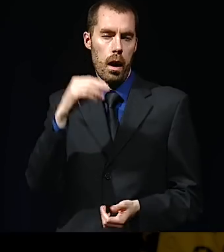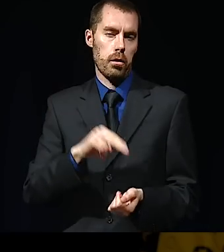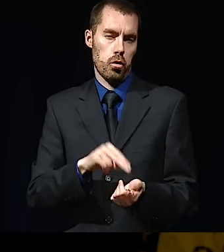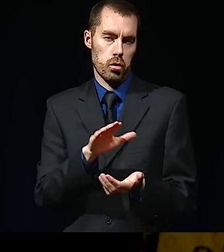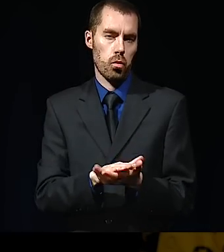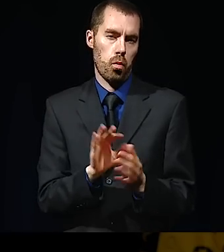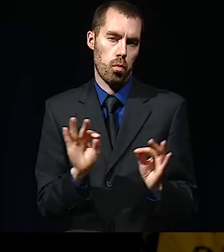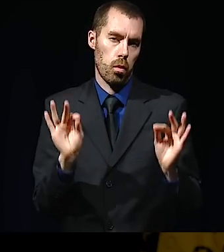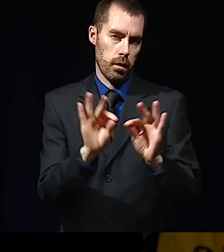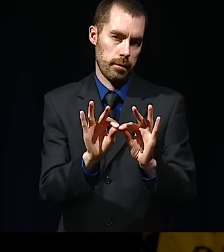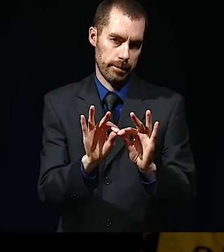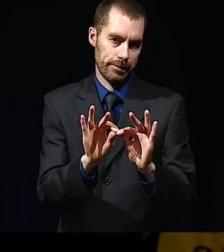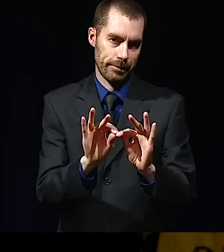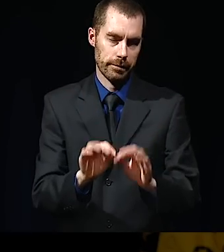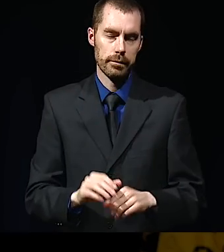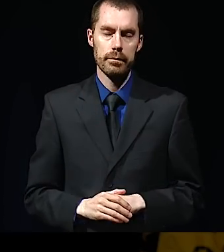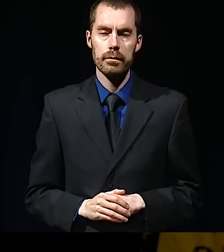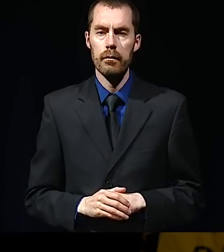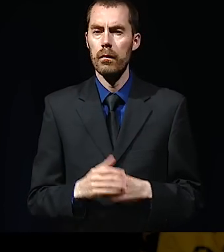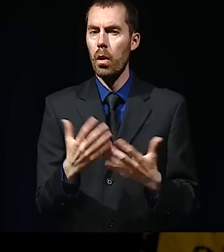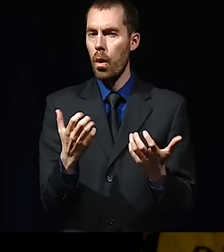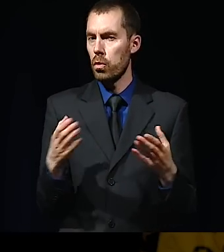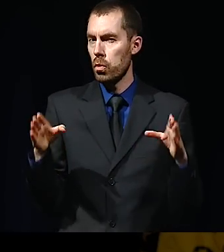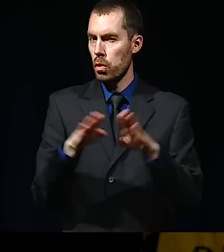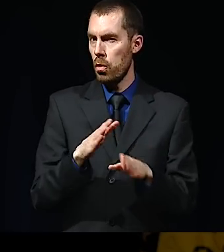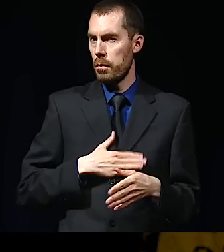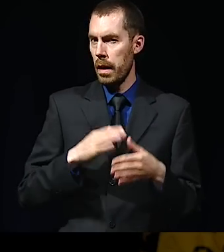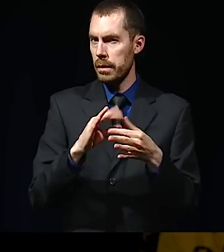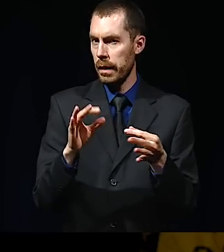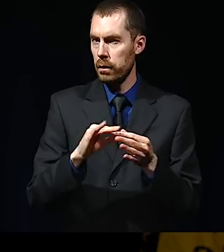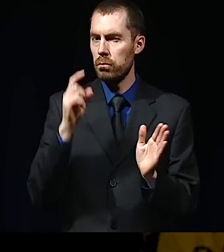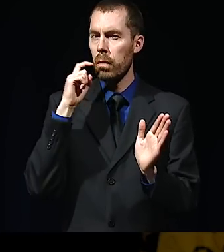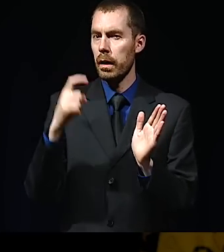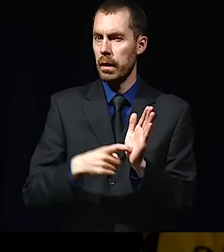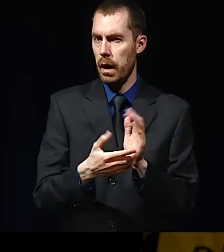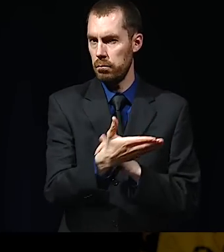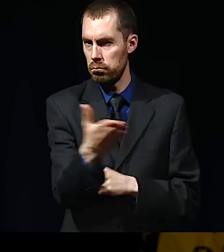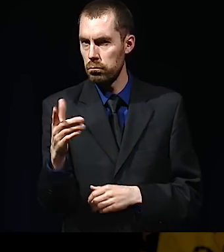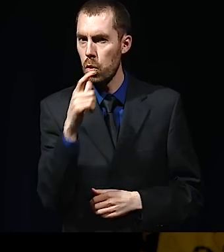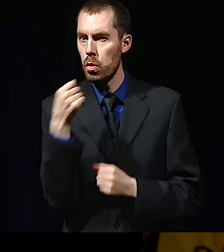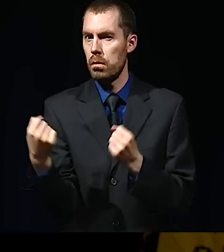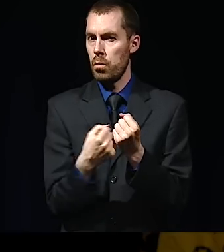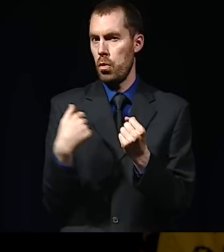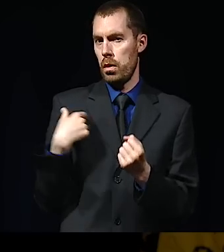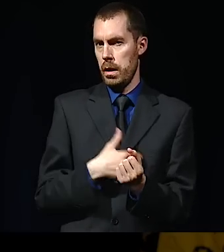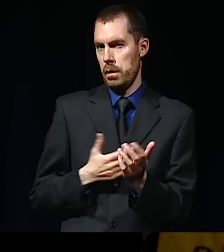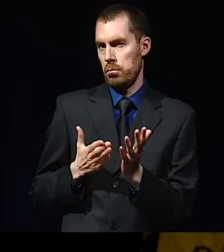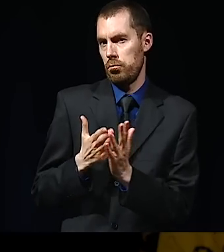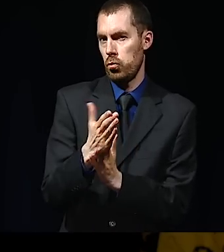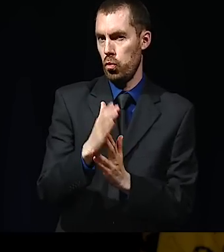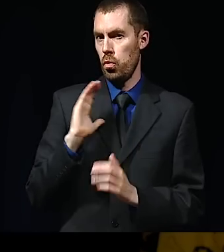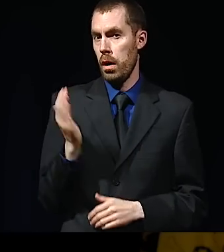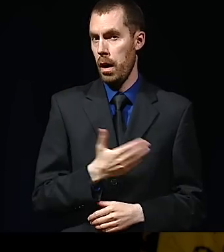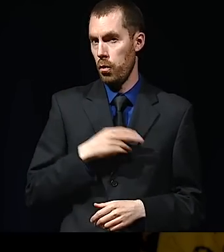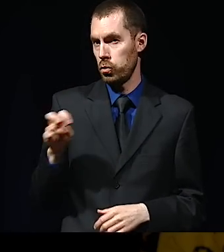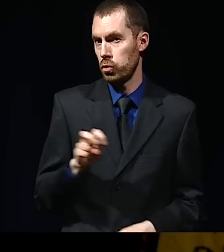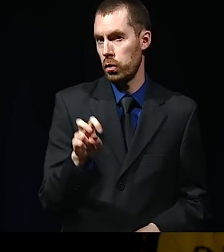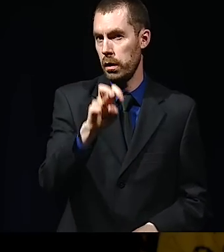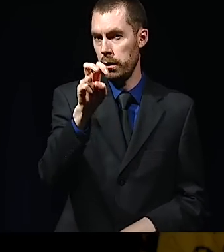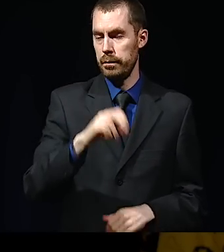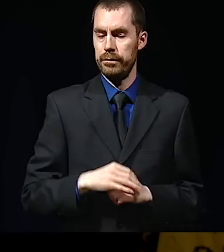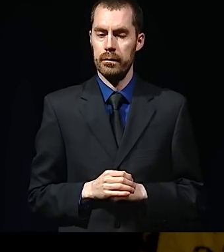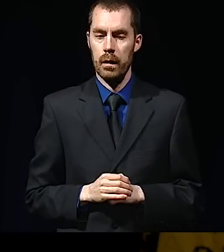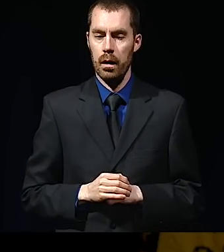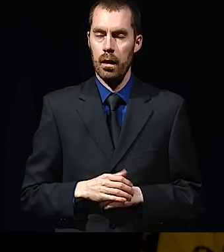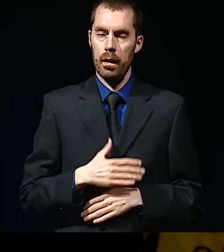it. I would like to end the speech by recognizing those who have supported us throughout this journey. It has